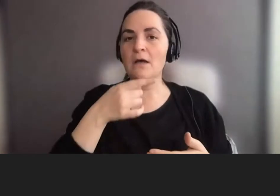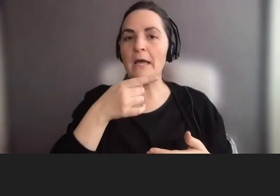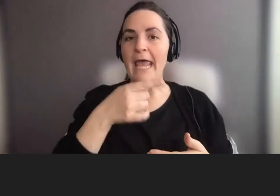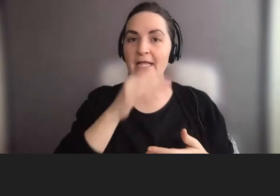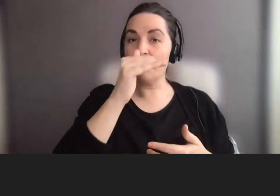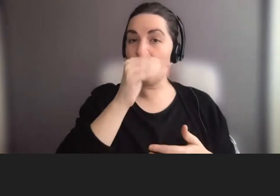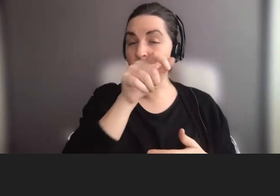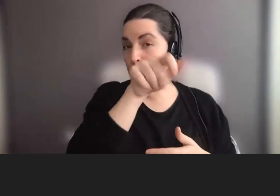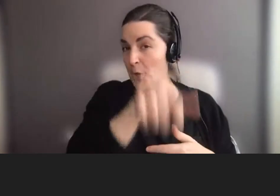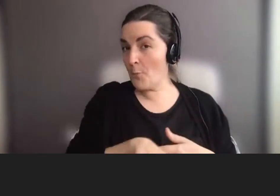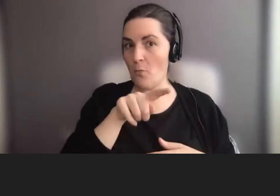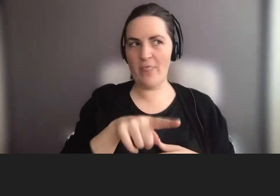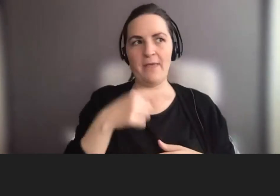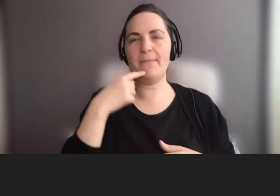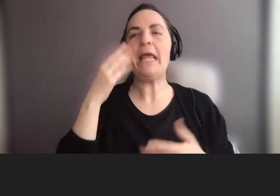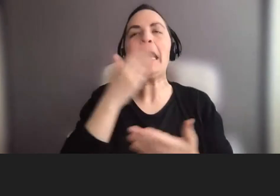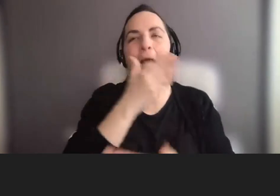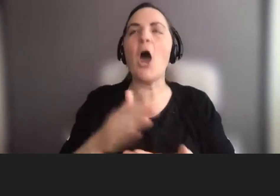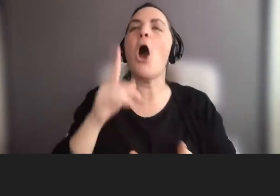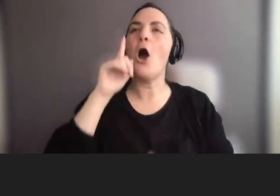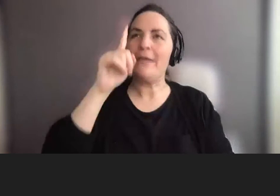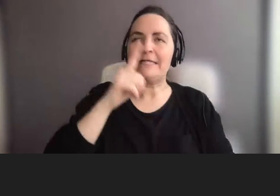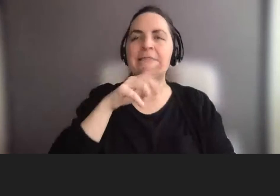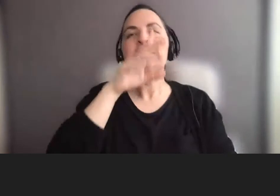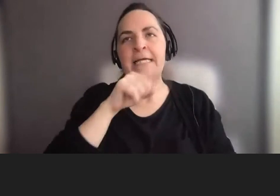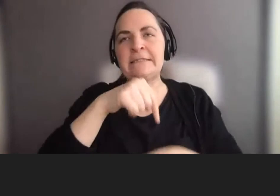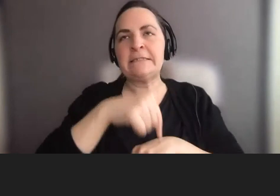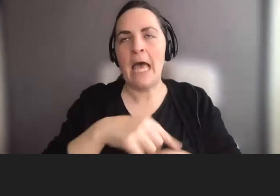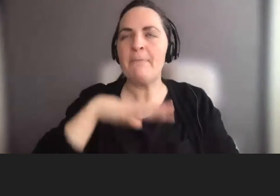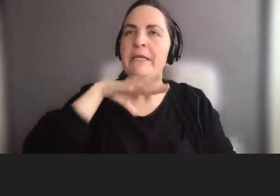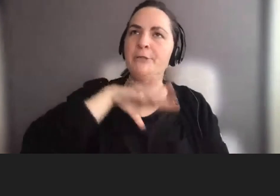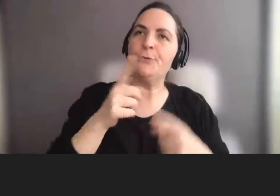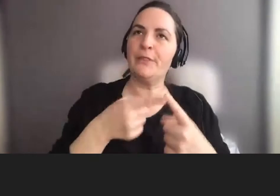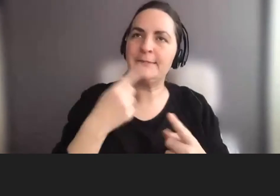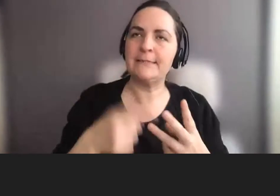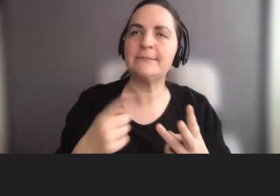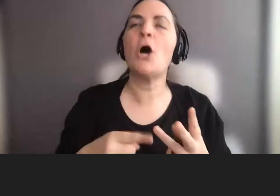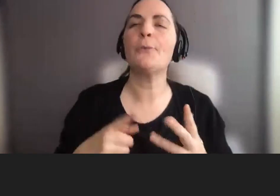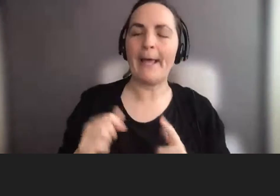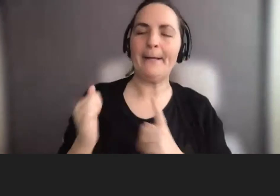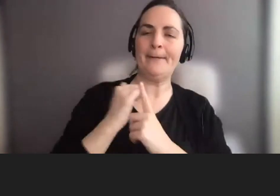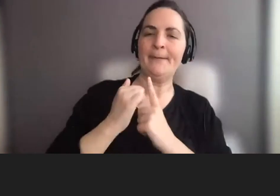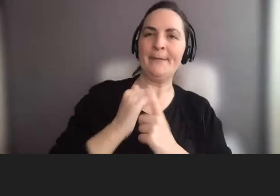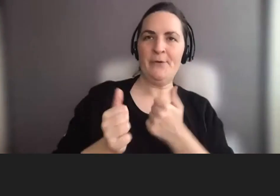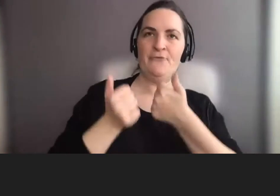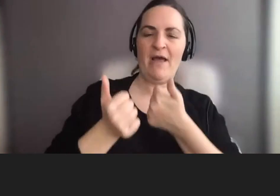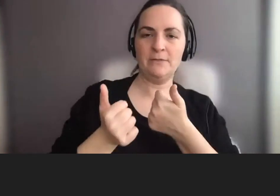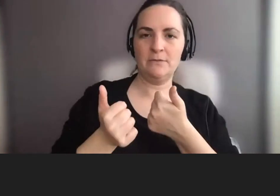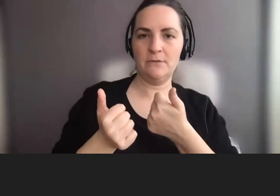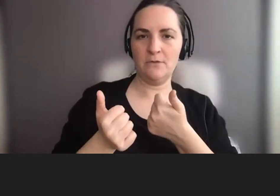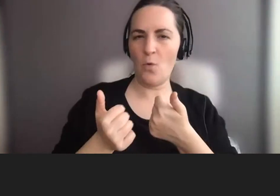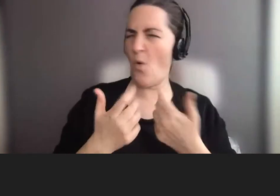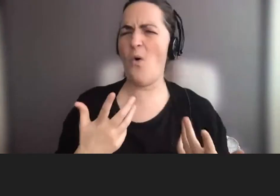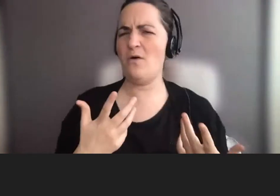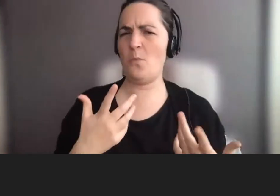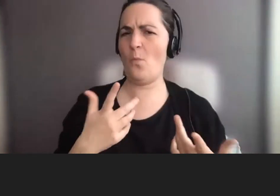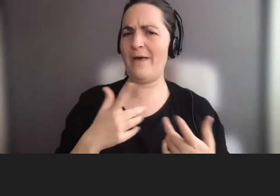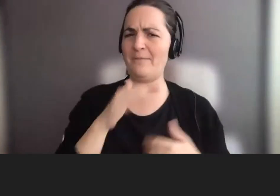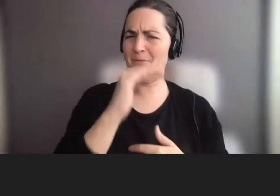And you're evaluating. Evaluation is about making a judgment. I'm asking you to make a